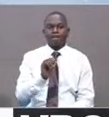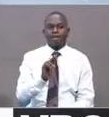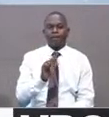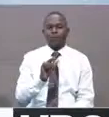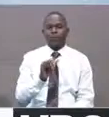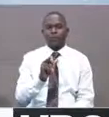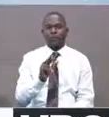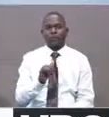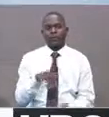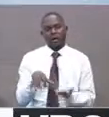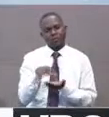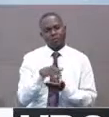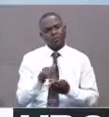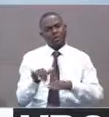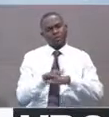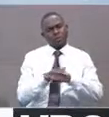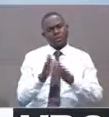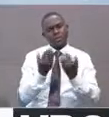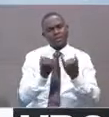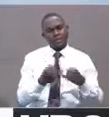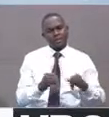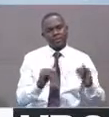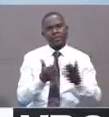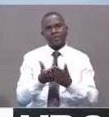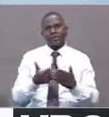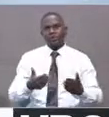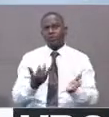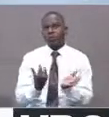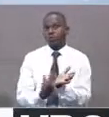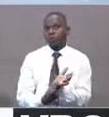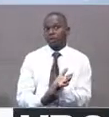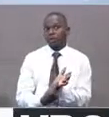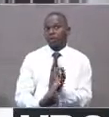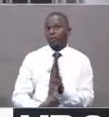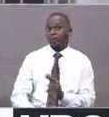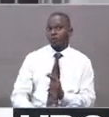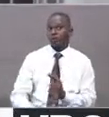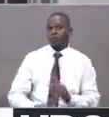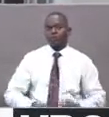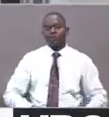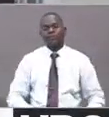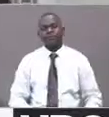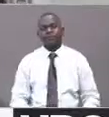the mystery of Buganda's independence before Uganda. Take a look.